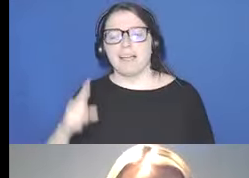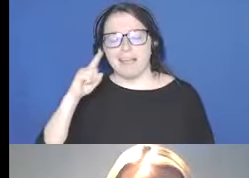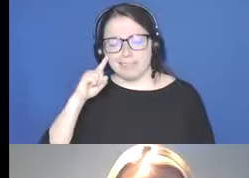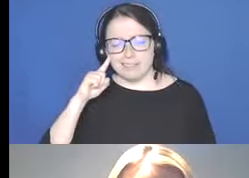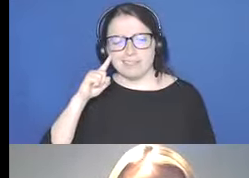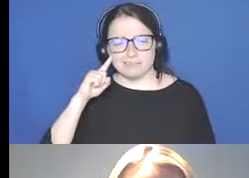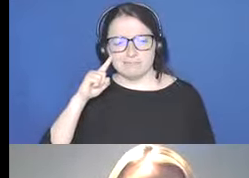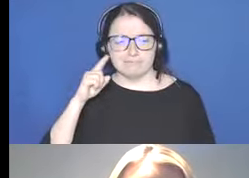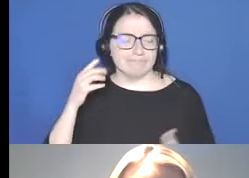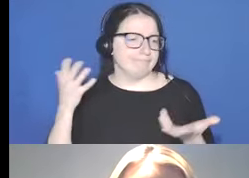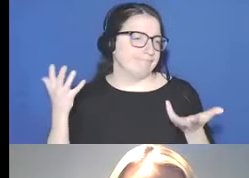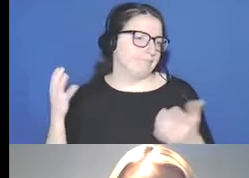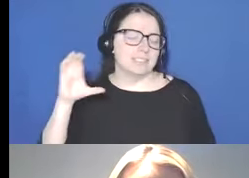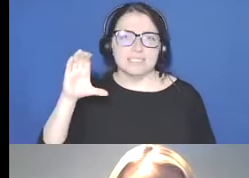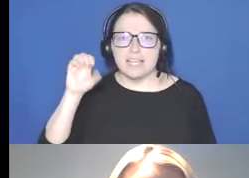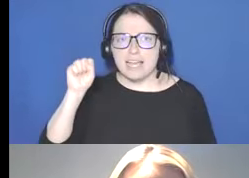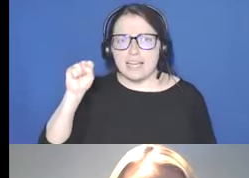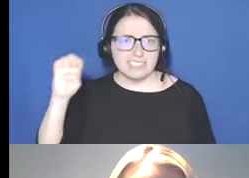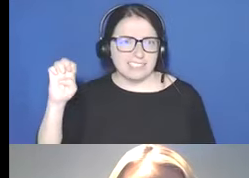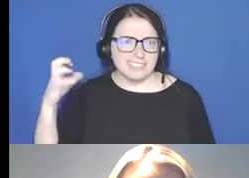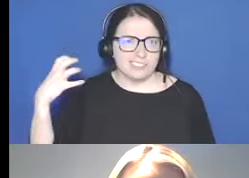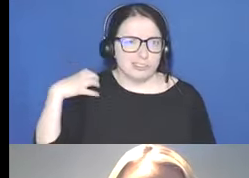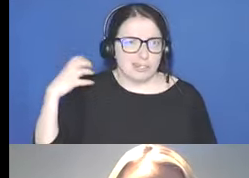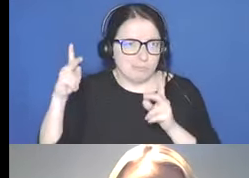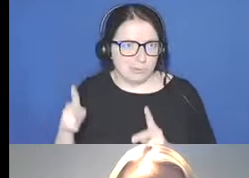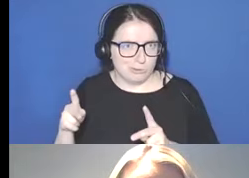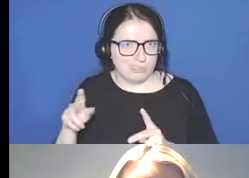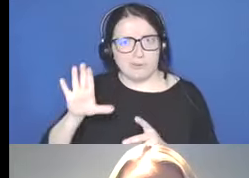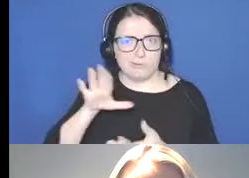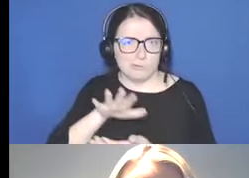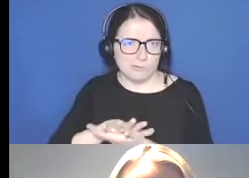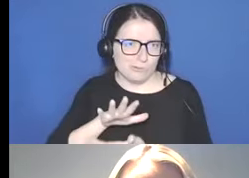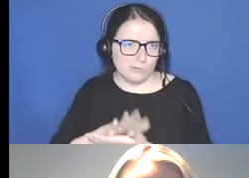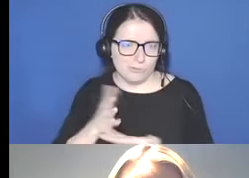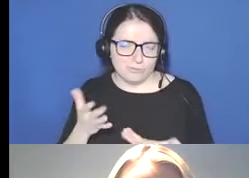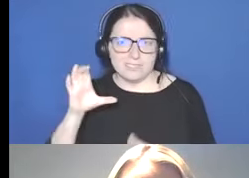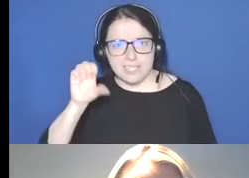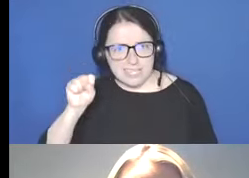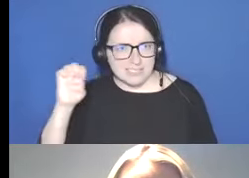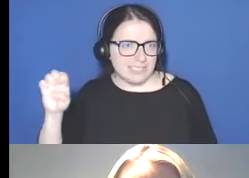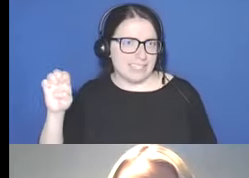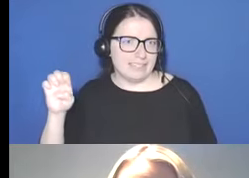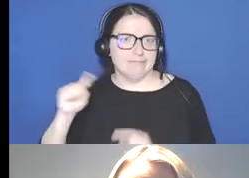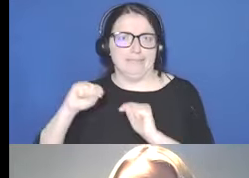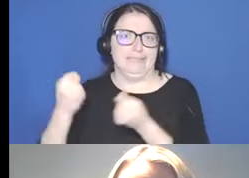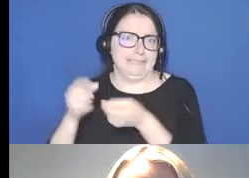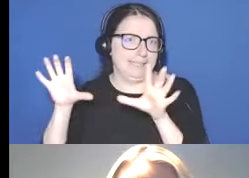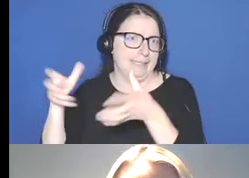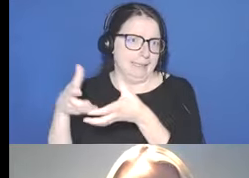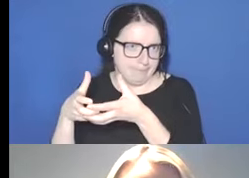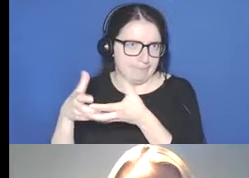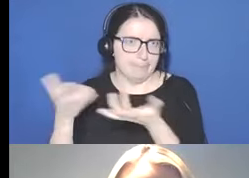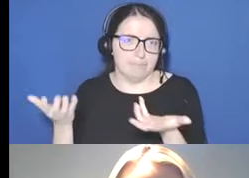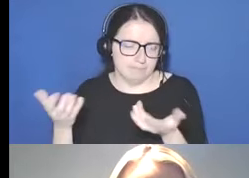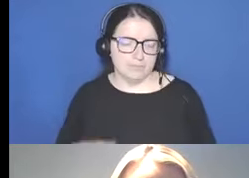the CSE chair is in your school and the CSE team for determining that. And